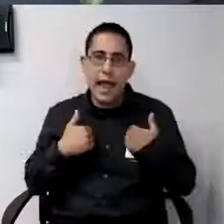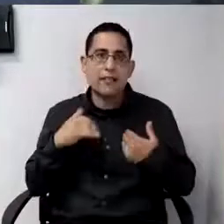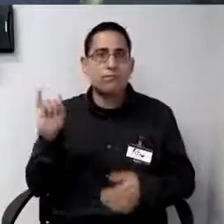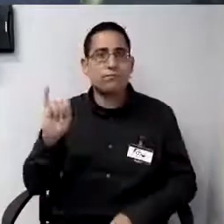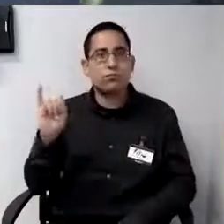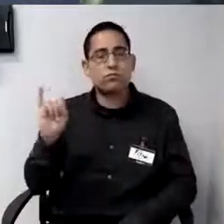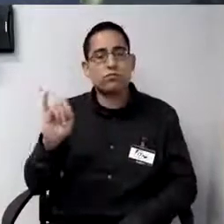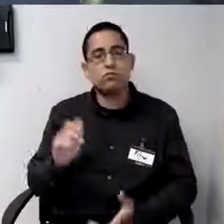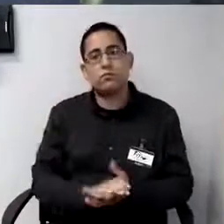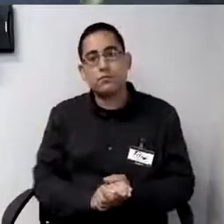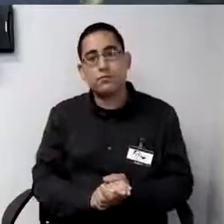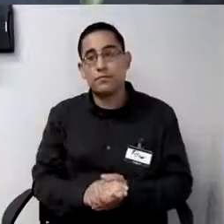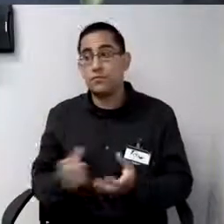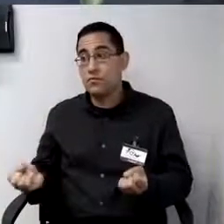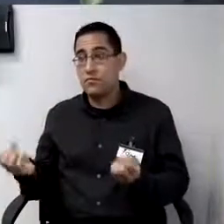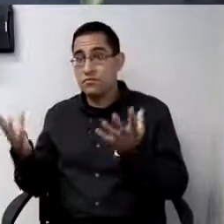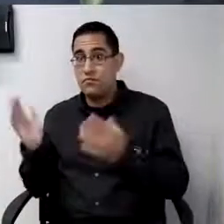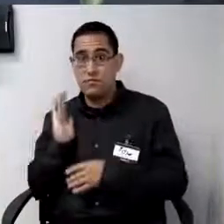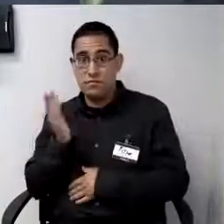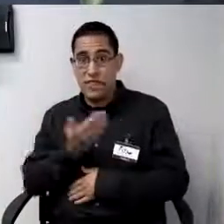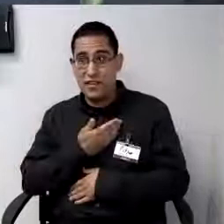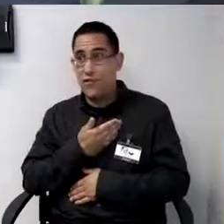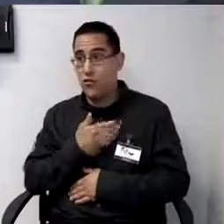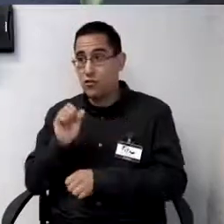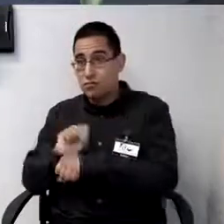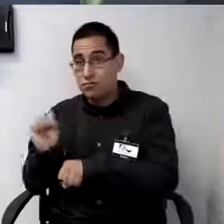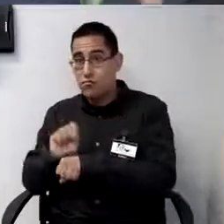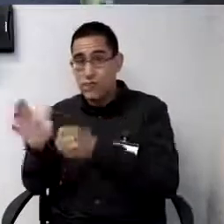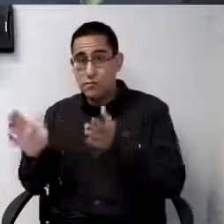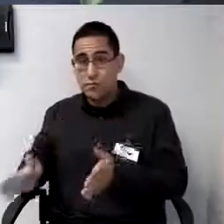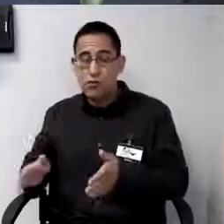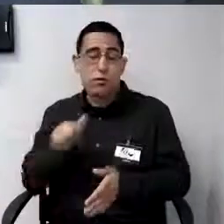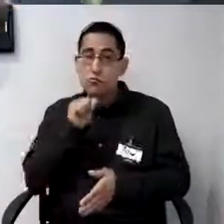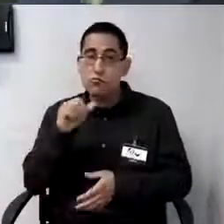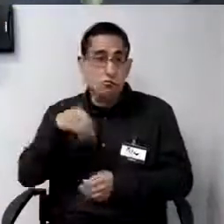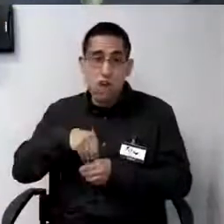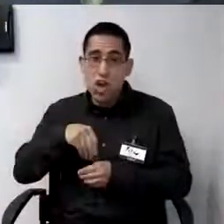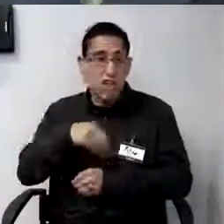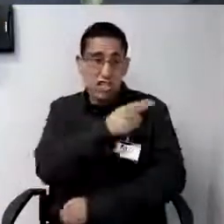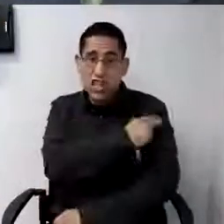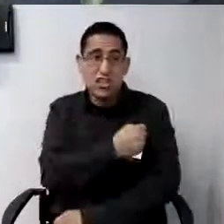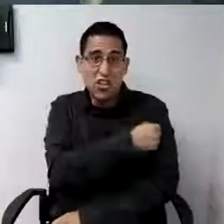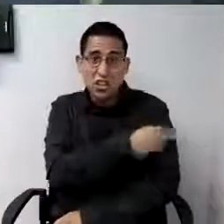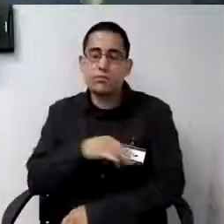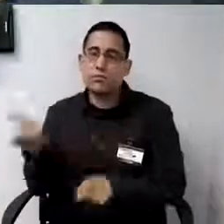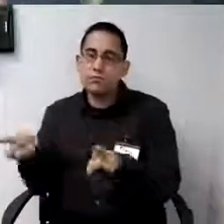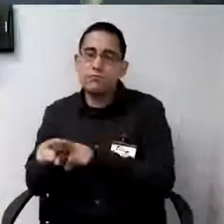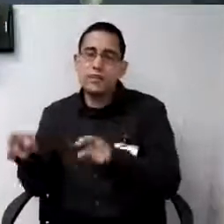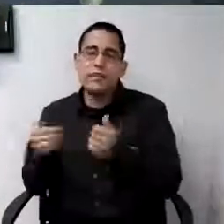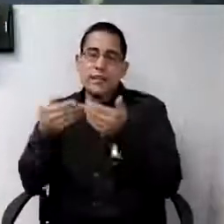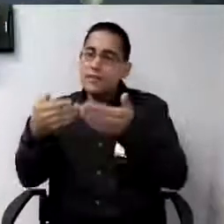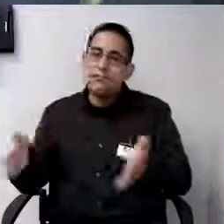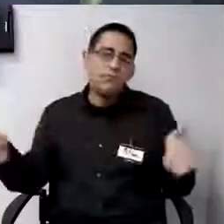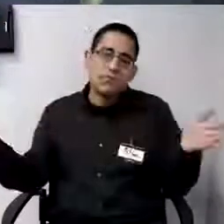many of our employees have contracted it outside the hospital, the same way the general community has contracted it. Yeah.